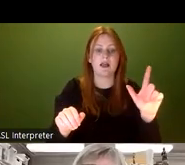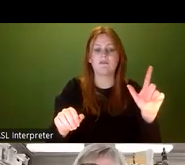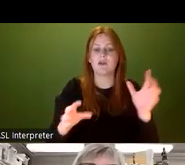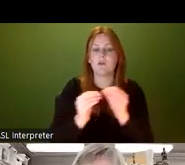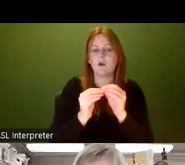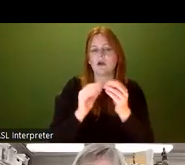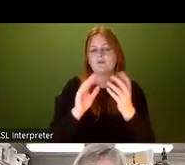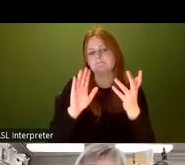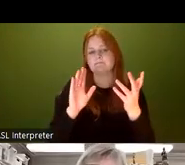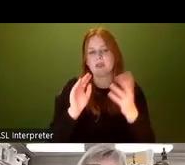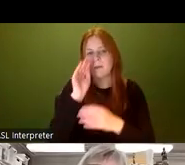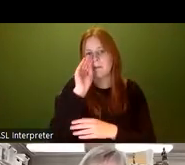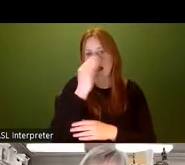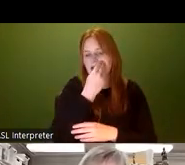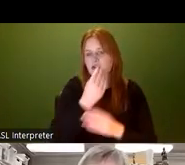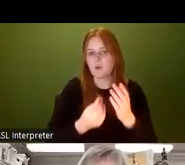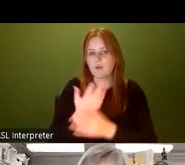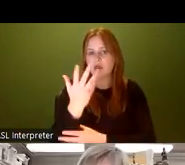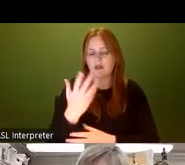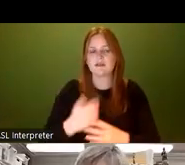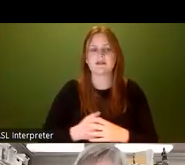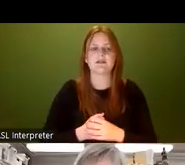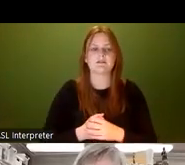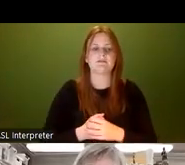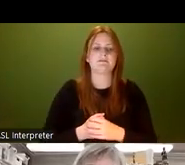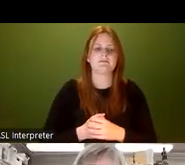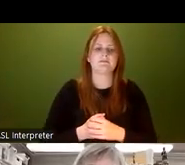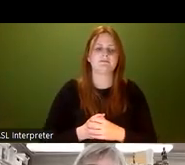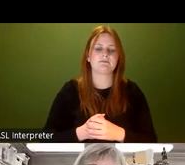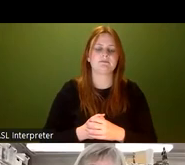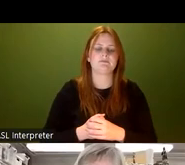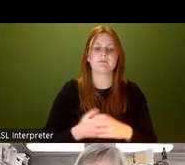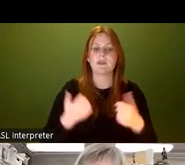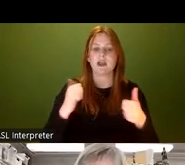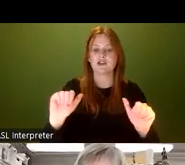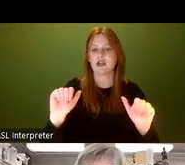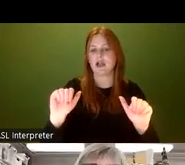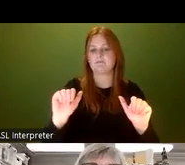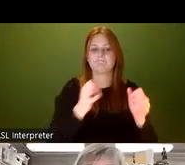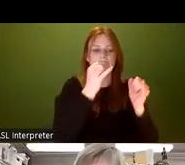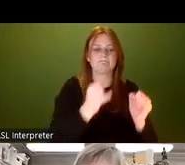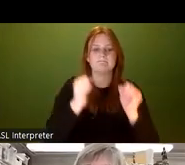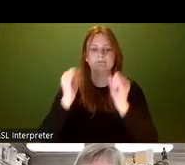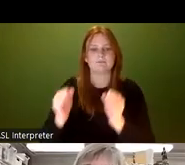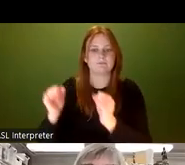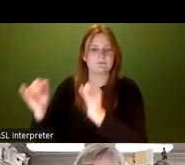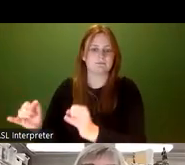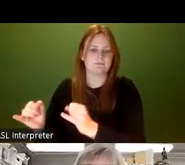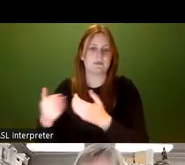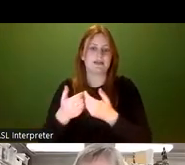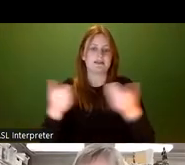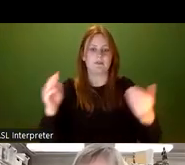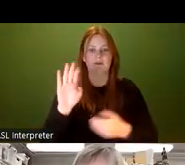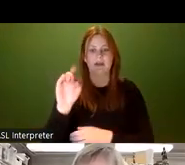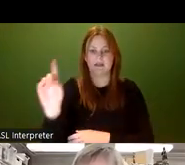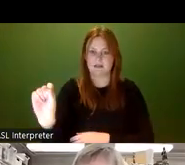plant growth. And again, I tried to individualize each one of these separate beads. And